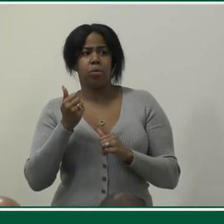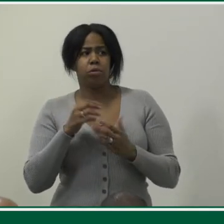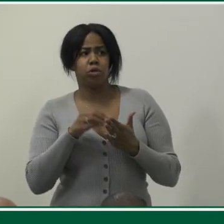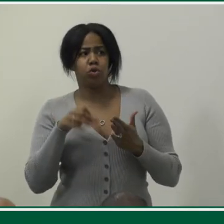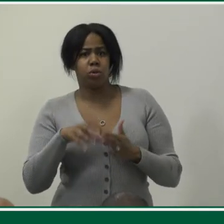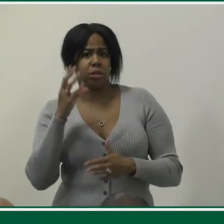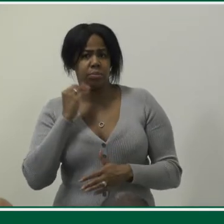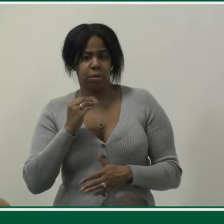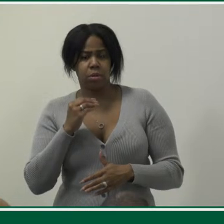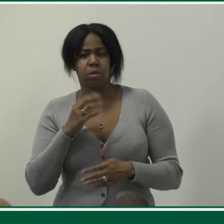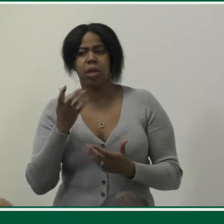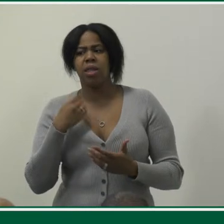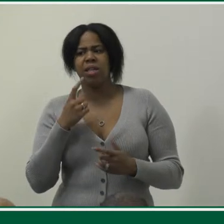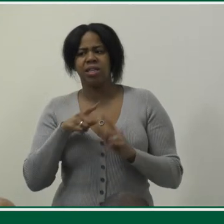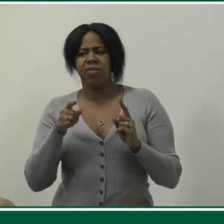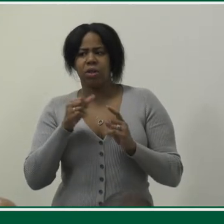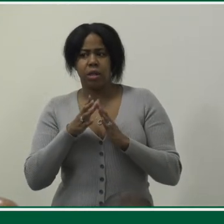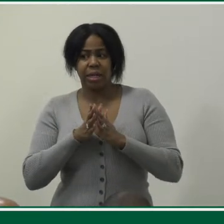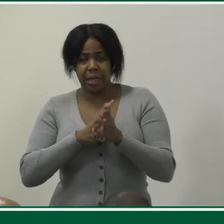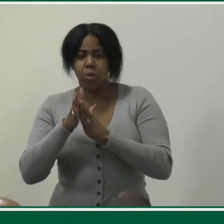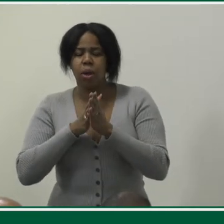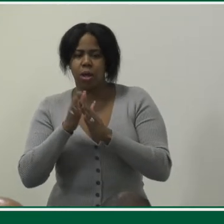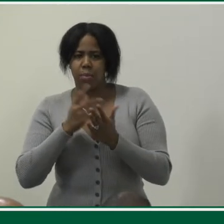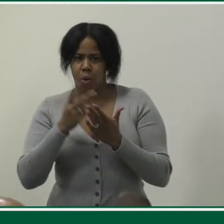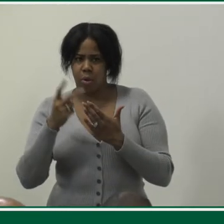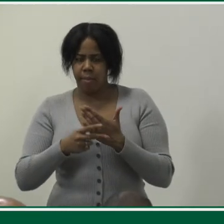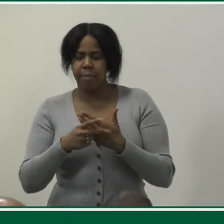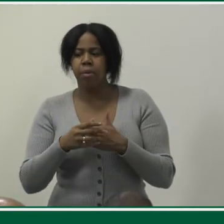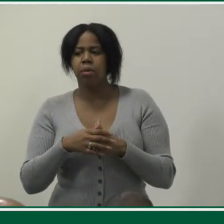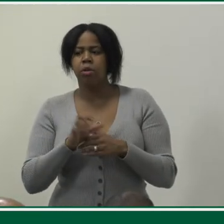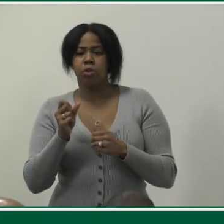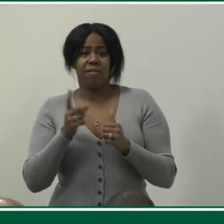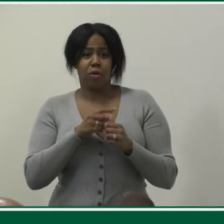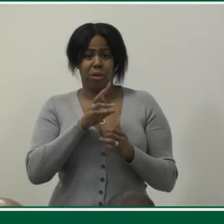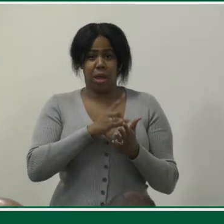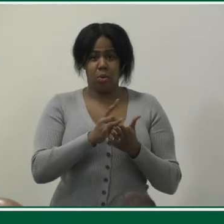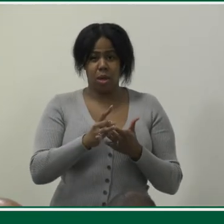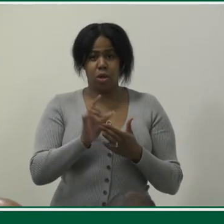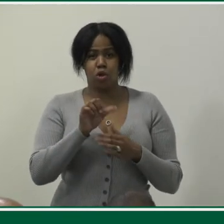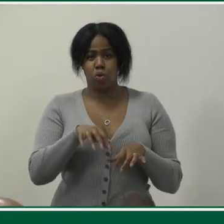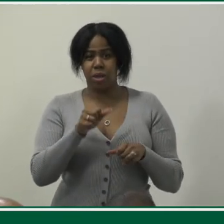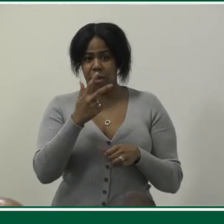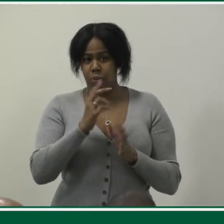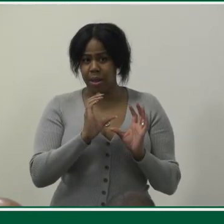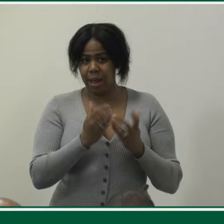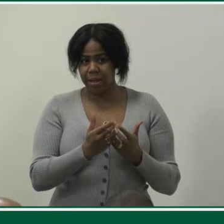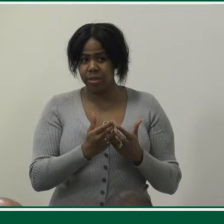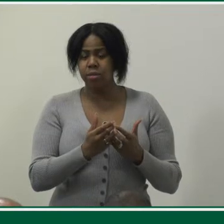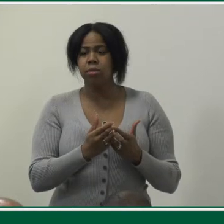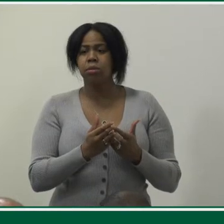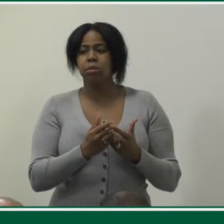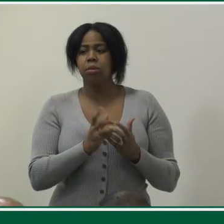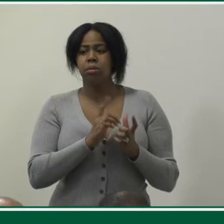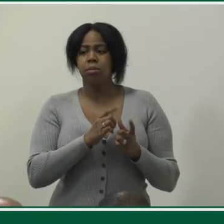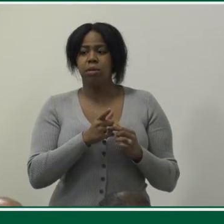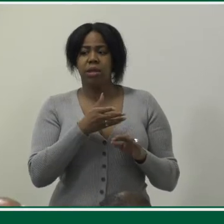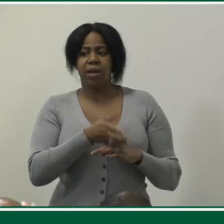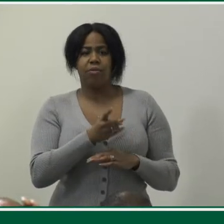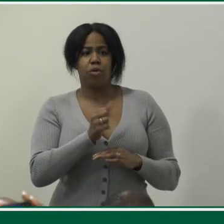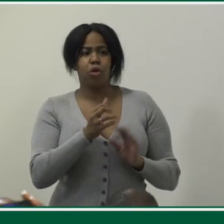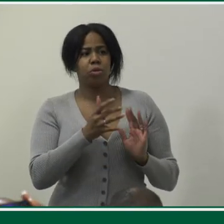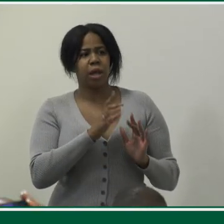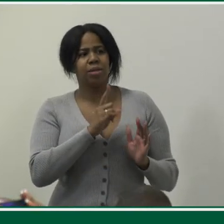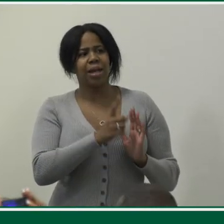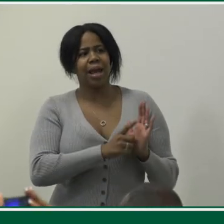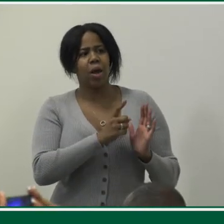is an accelerated program. So the first 8 weeks, you take 3 classes, and based upon those contact hours, it